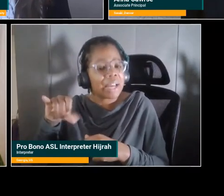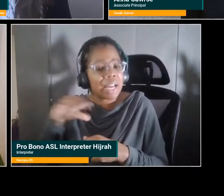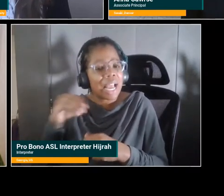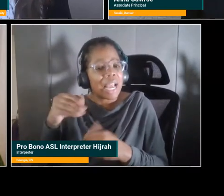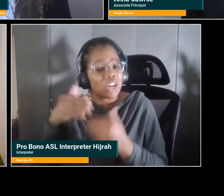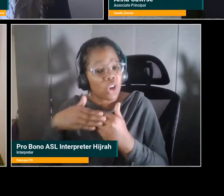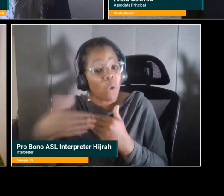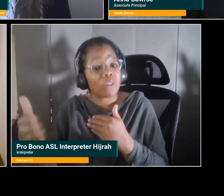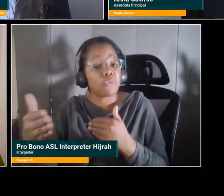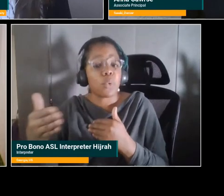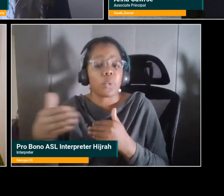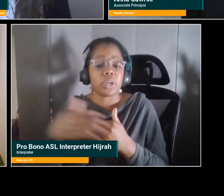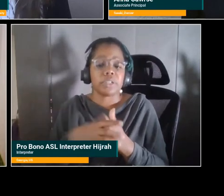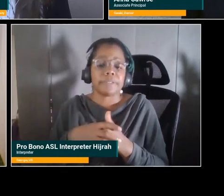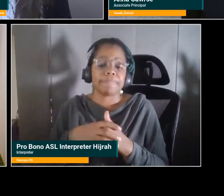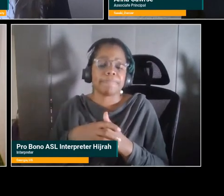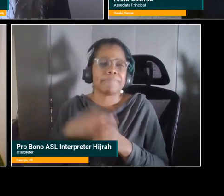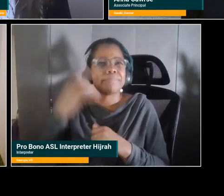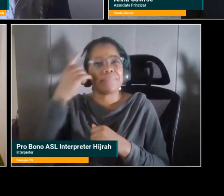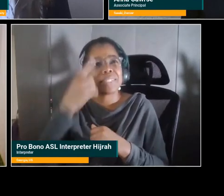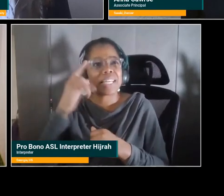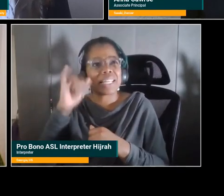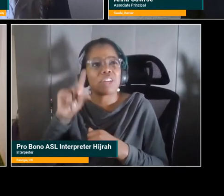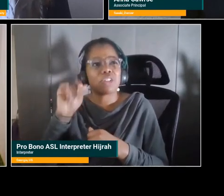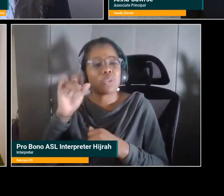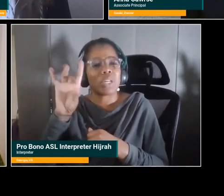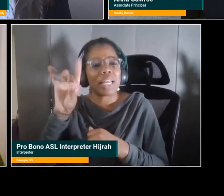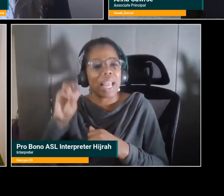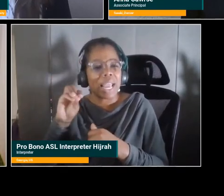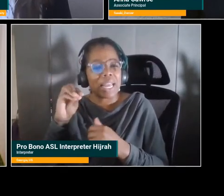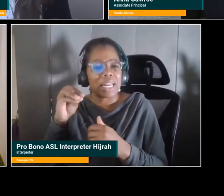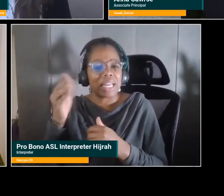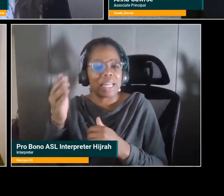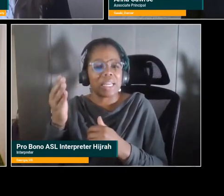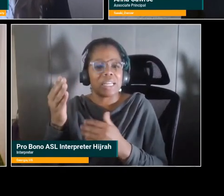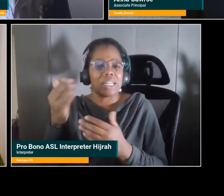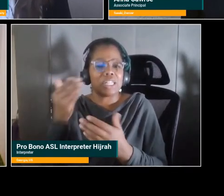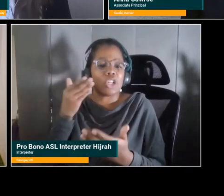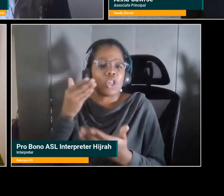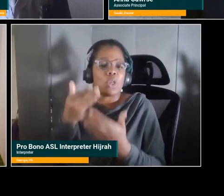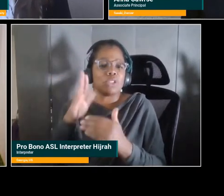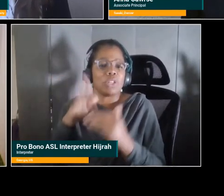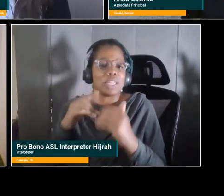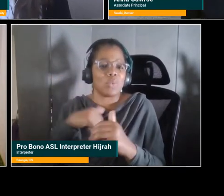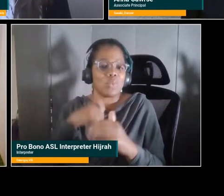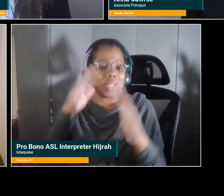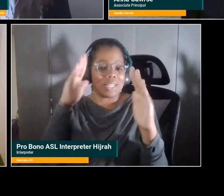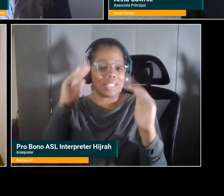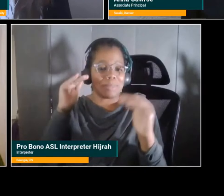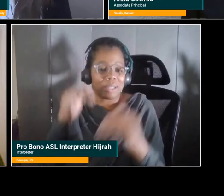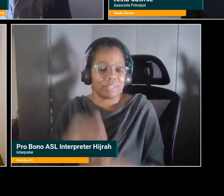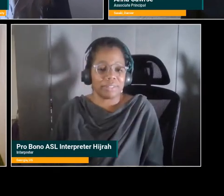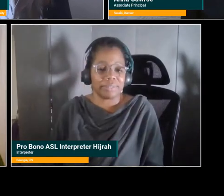forward, thinking that 2080 is closer than we expect, perhaps.